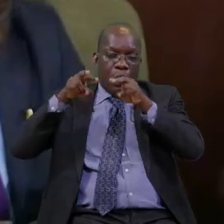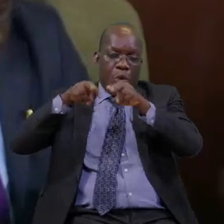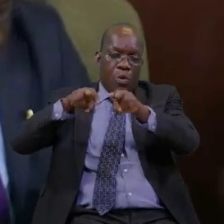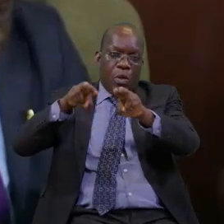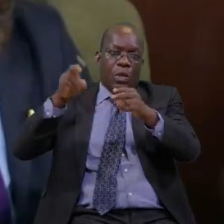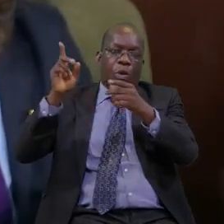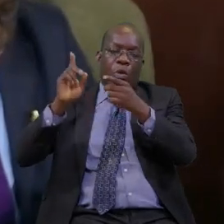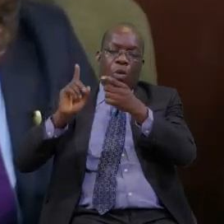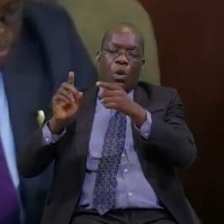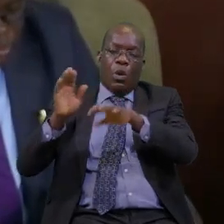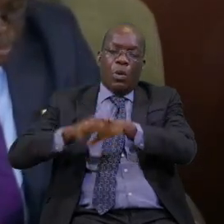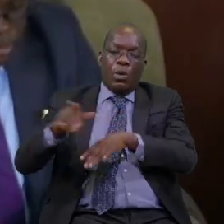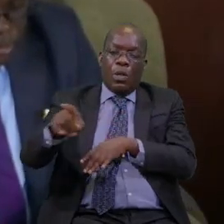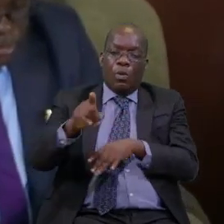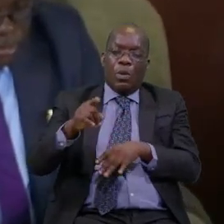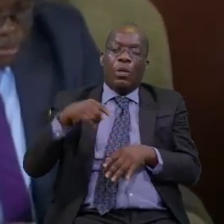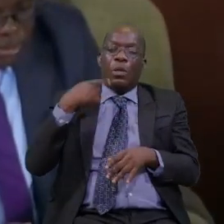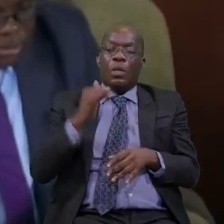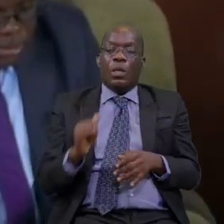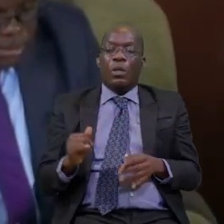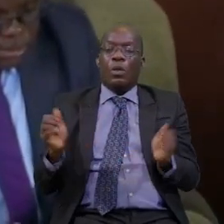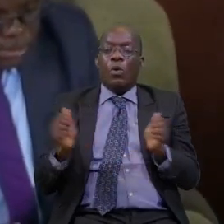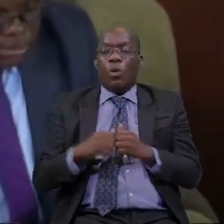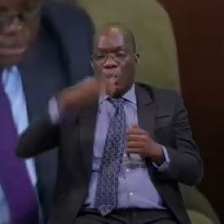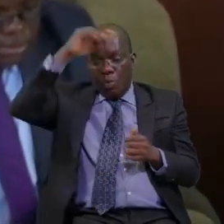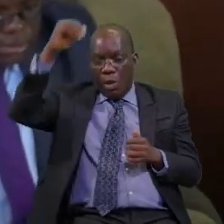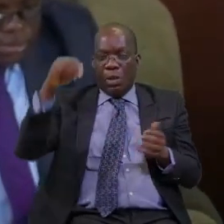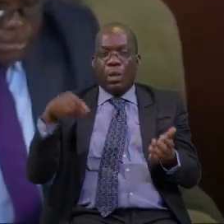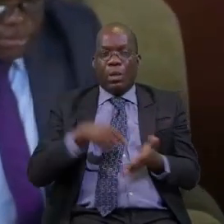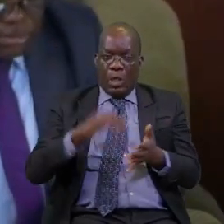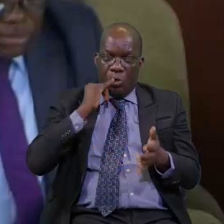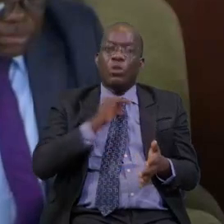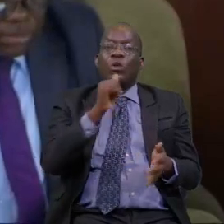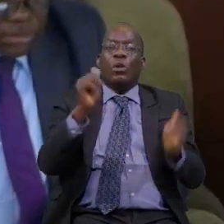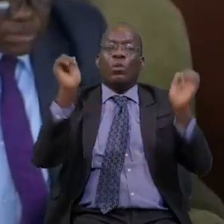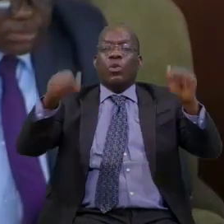with men, this is impossible, but